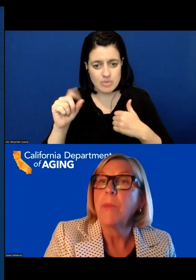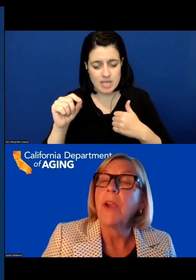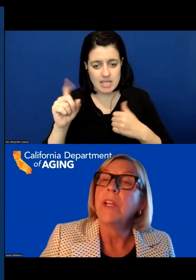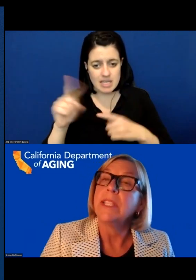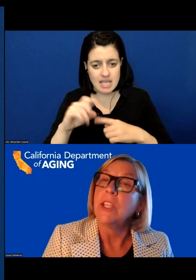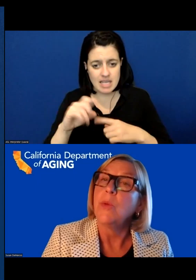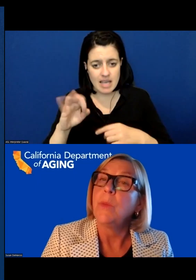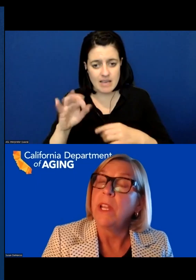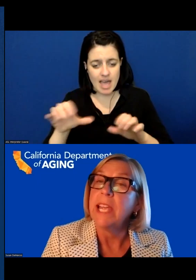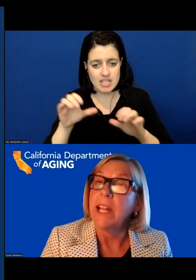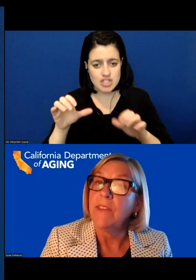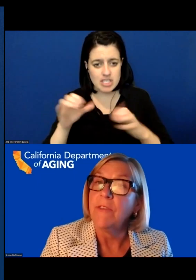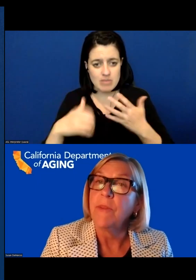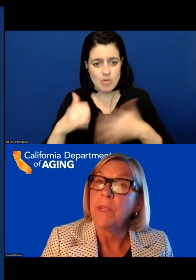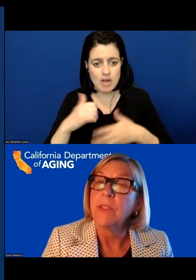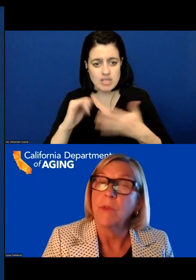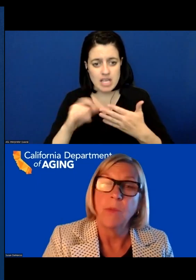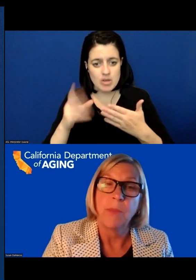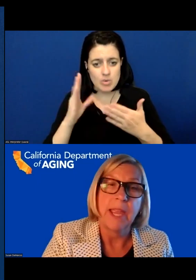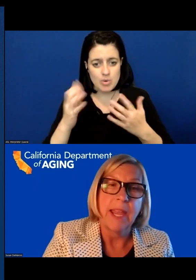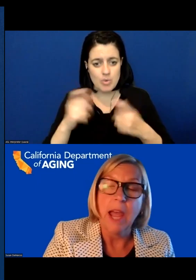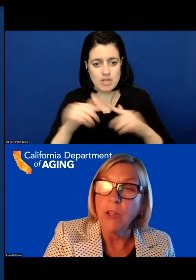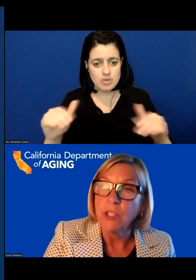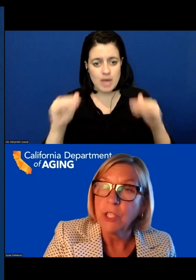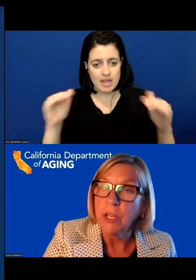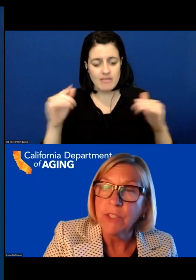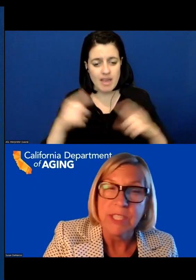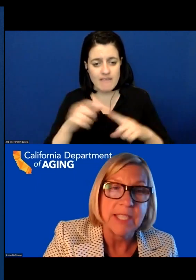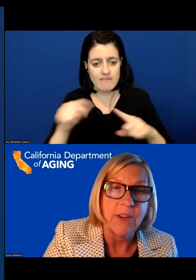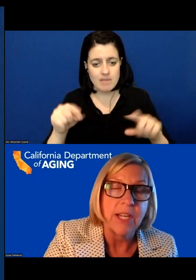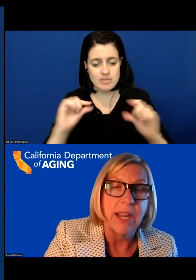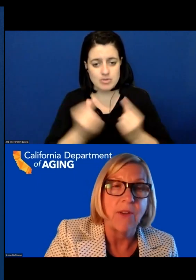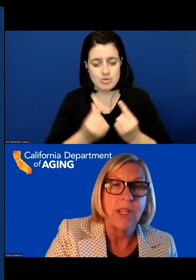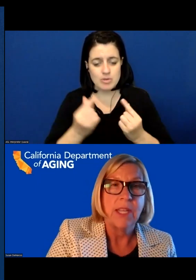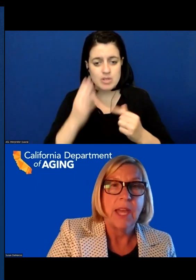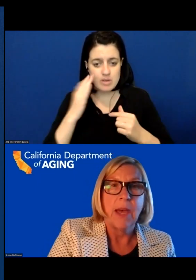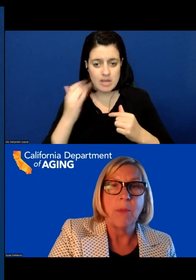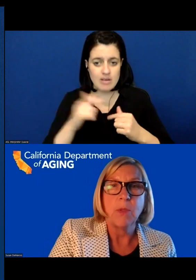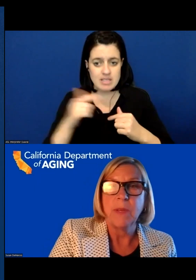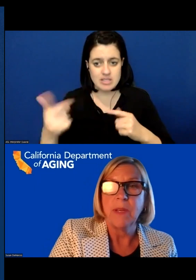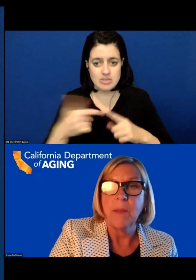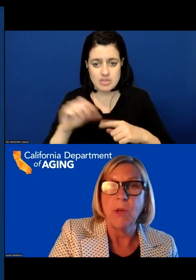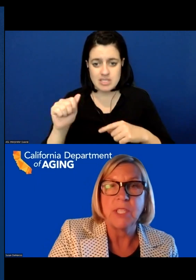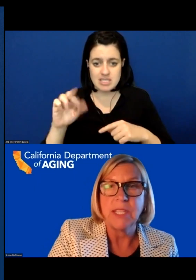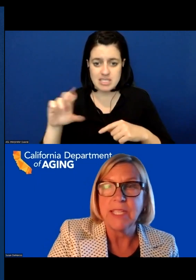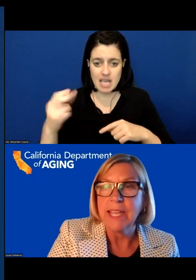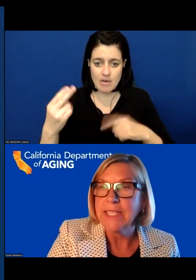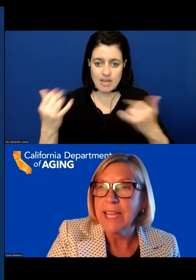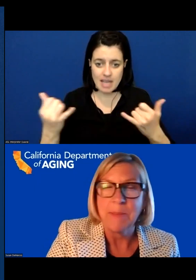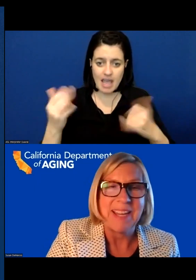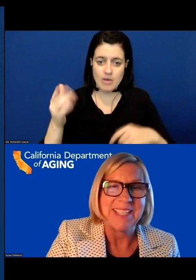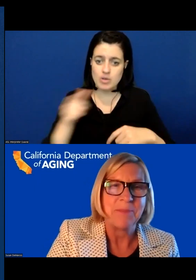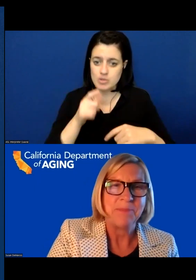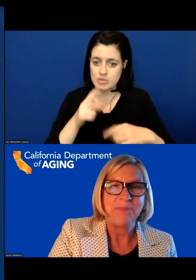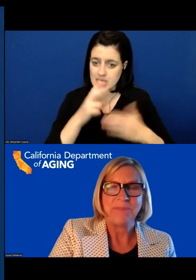the priorities that you would want to elevate from this group. And I'll turn it over to Sarah now, who's been immersed in this, as